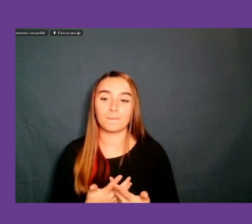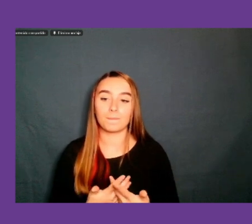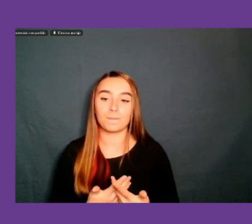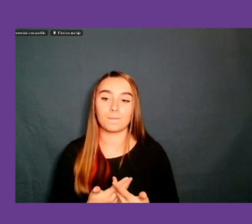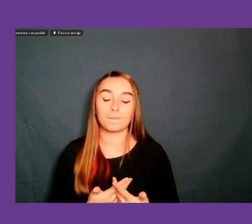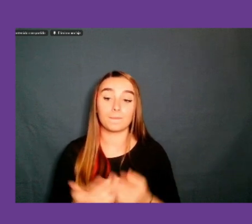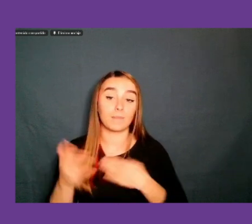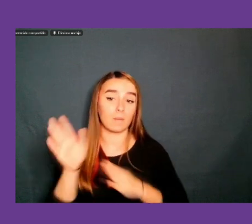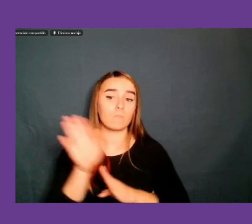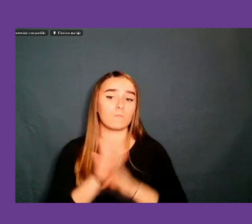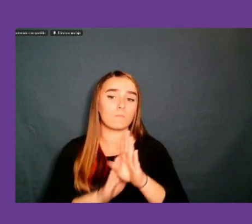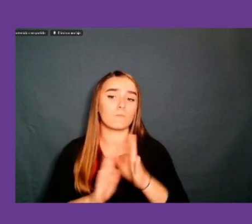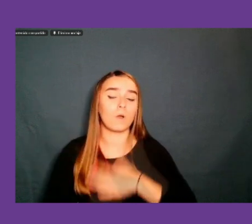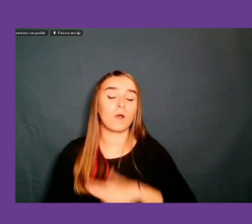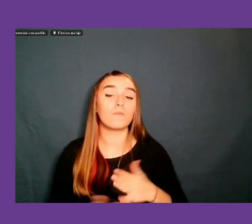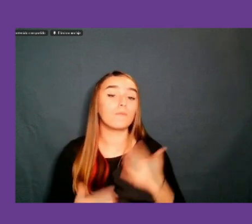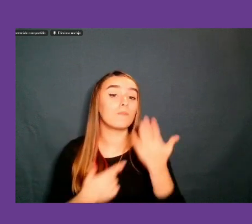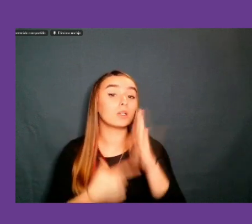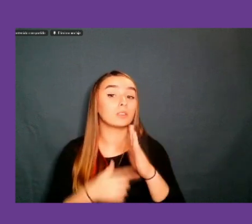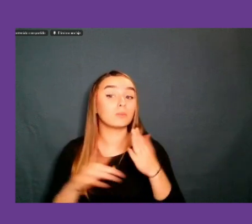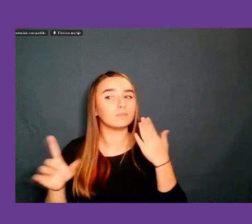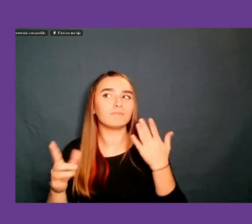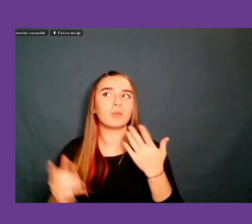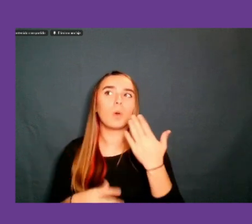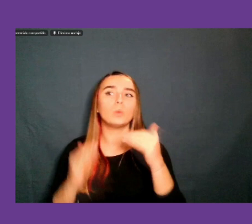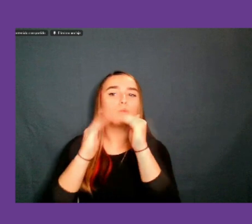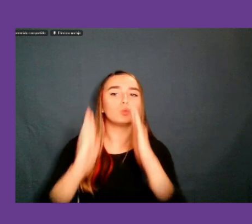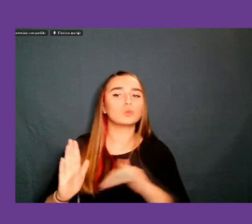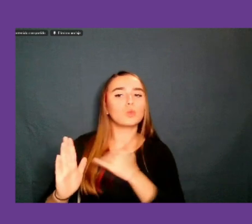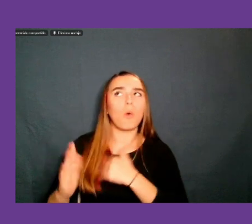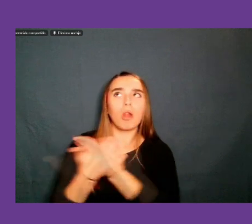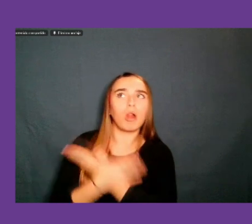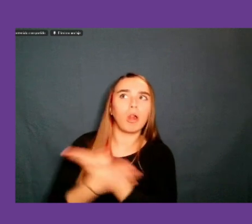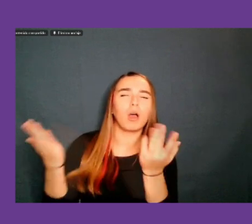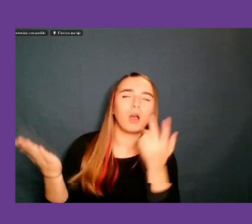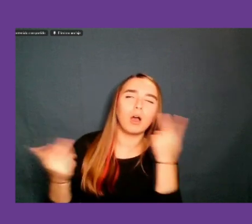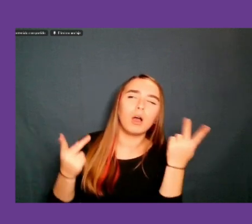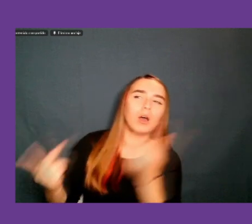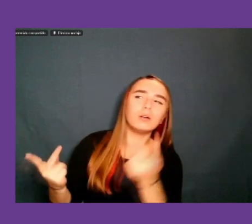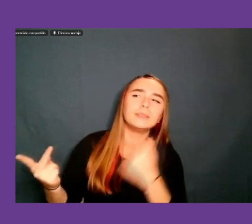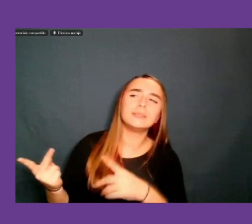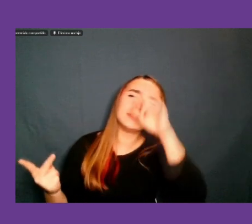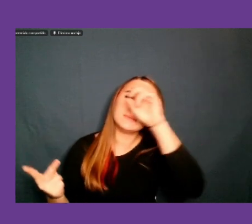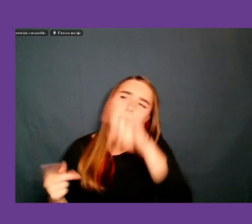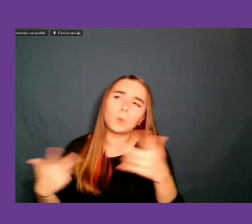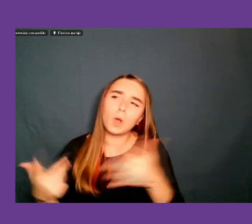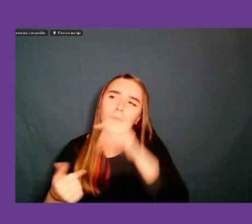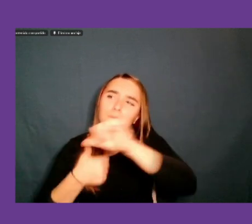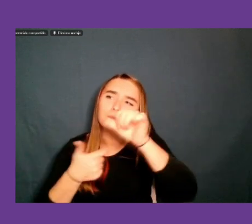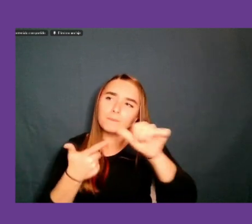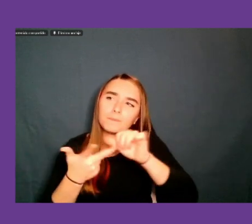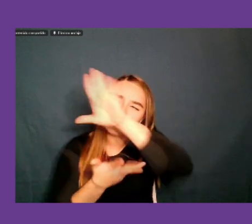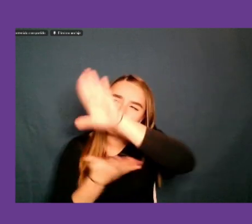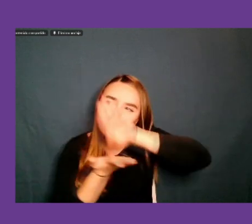whole school, this is what are the difficulties, autism in our school, etc. So this